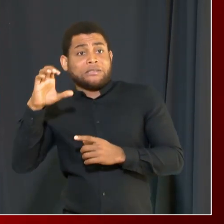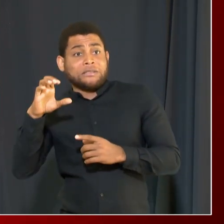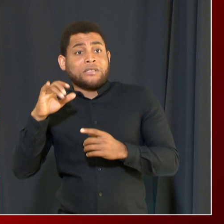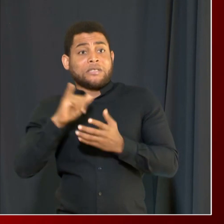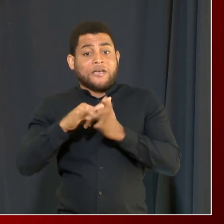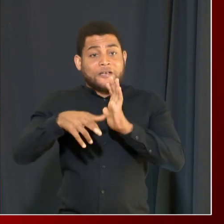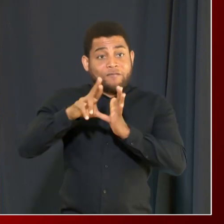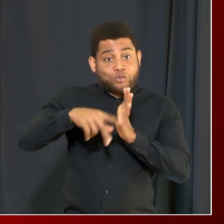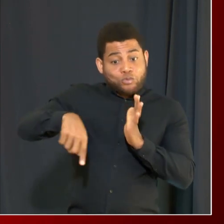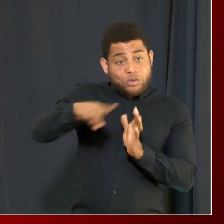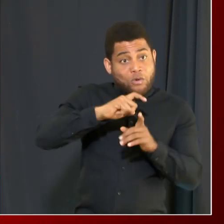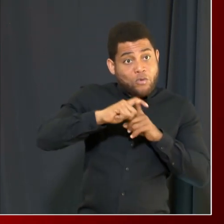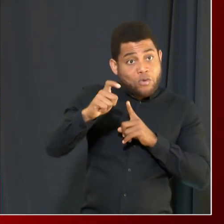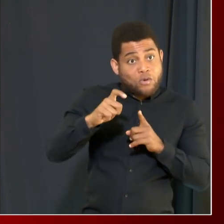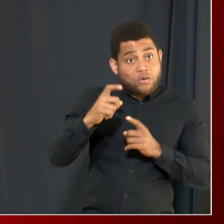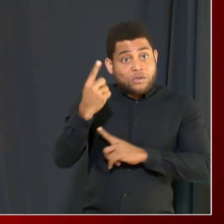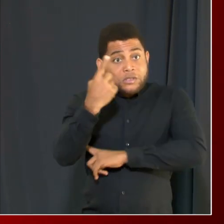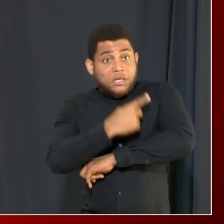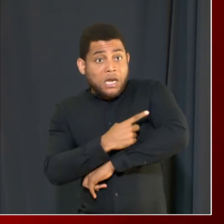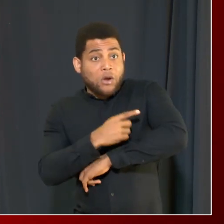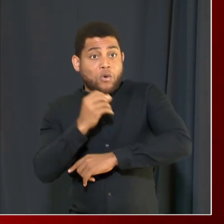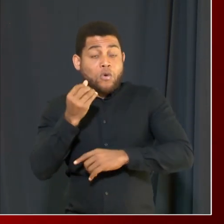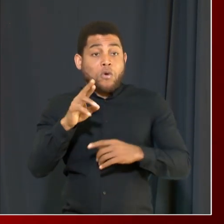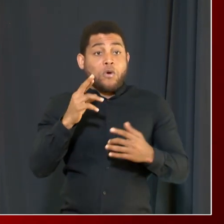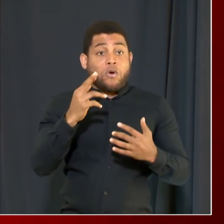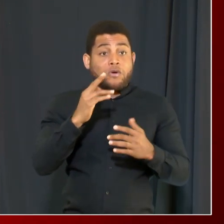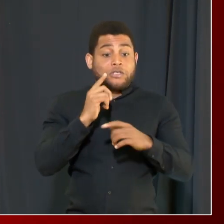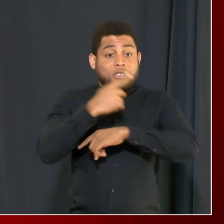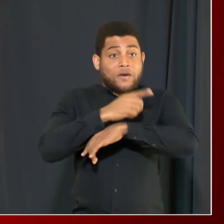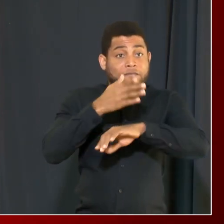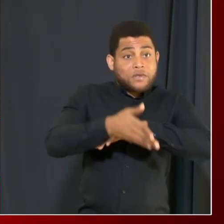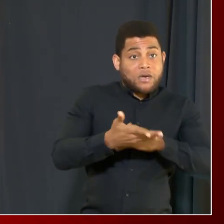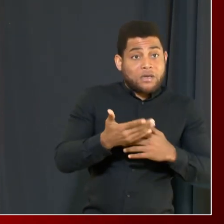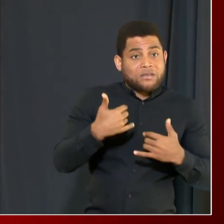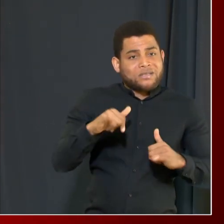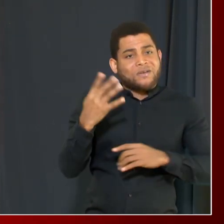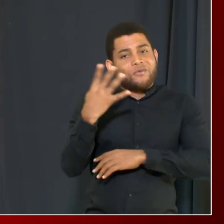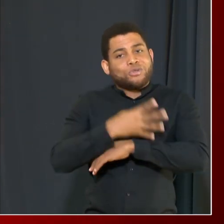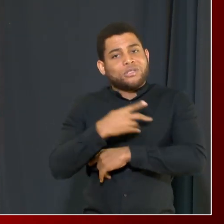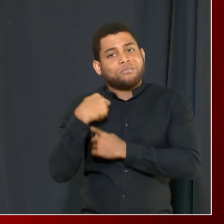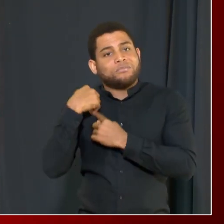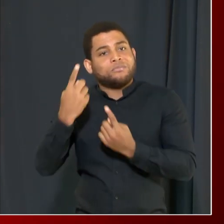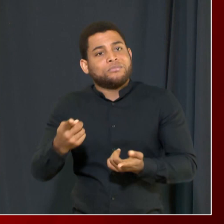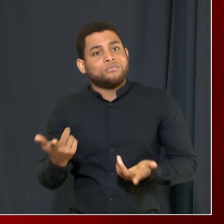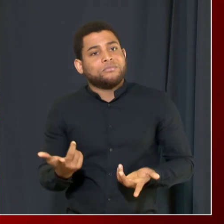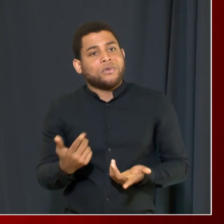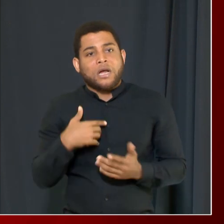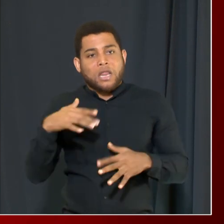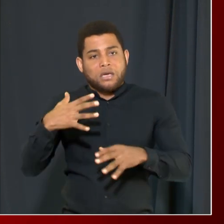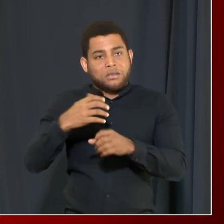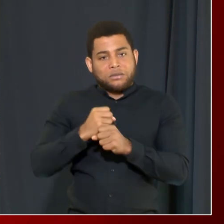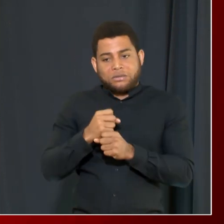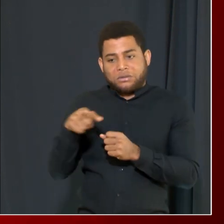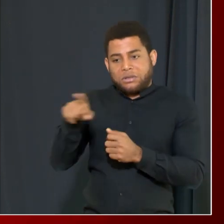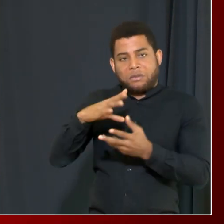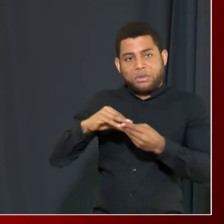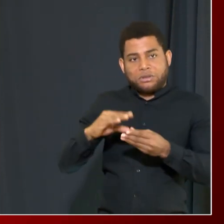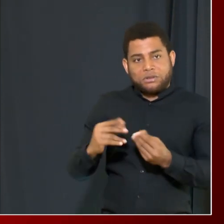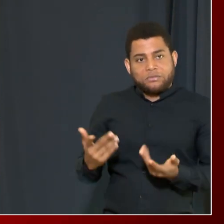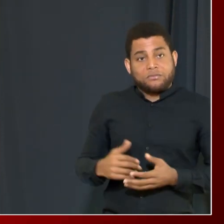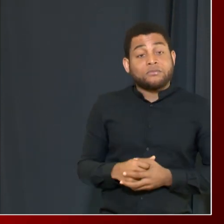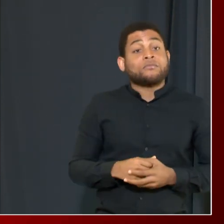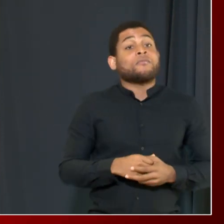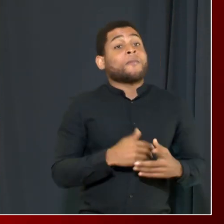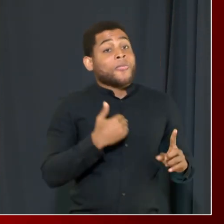day of, if not the next day, and it's been 4 days later, and that's still information that we have not been able to get for those people affected. I know she reviewed the calls the